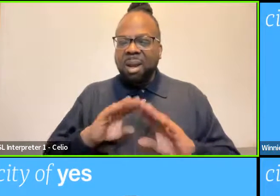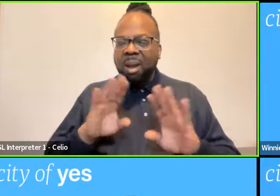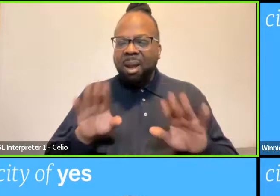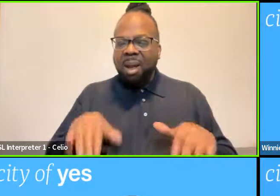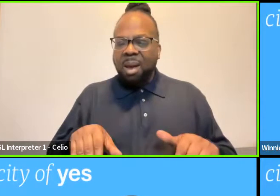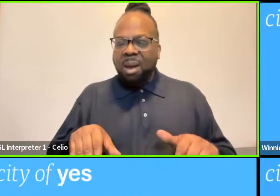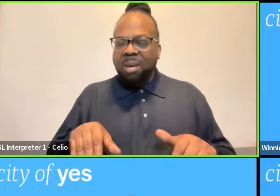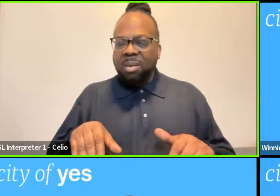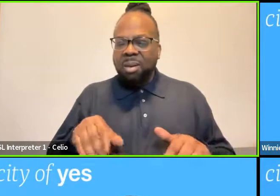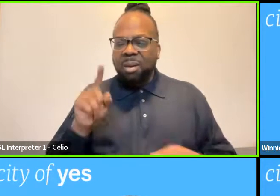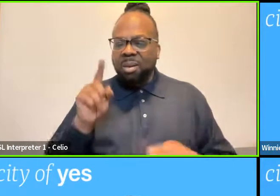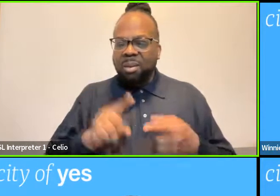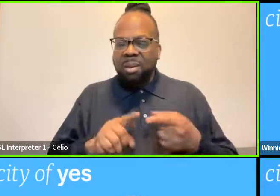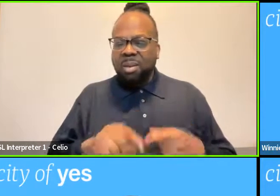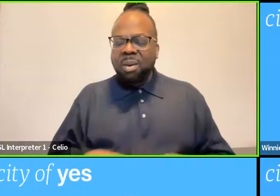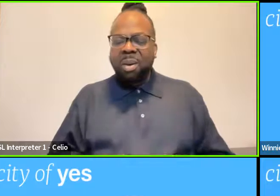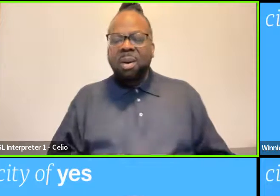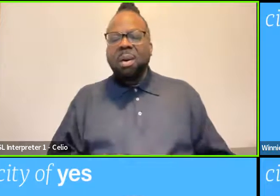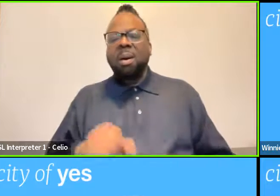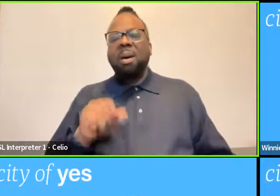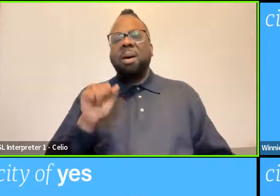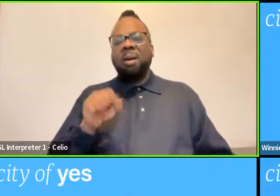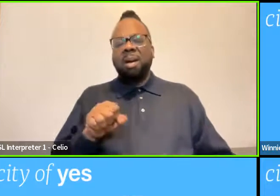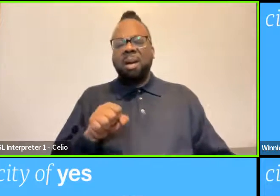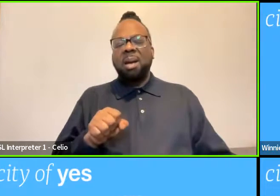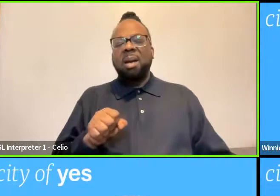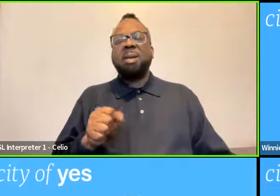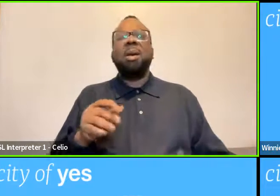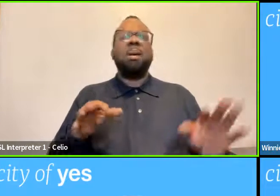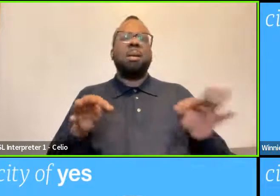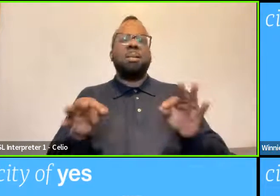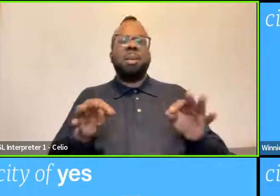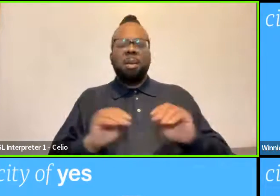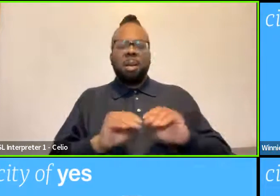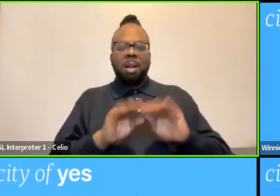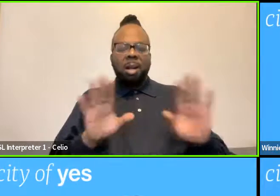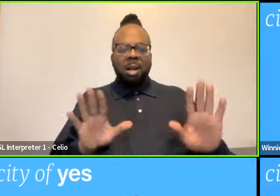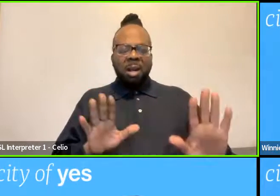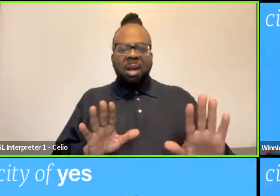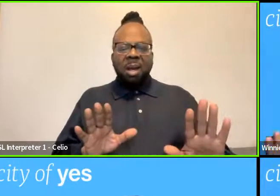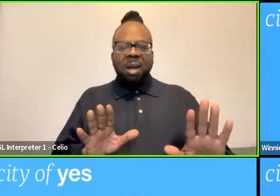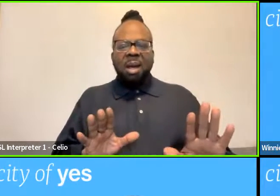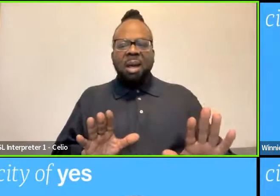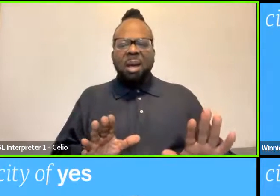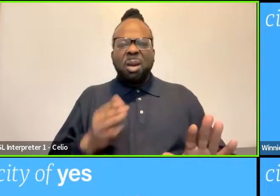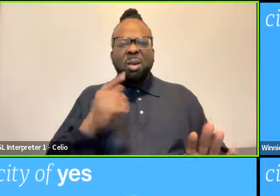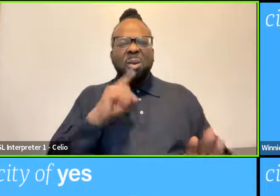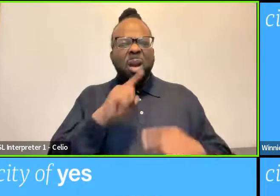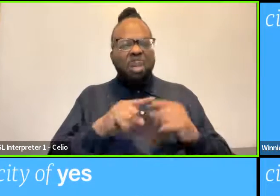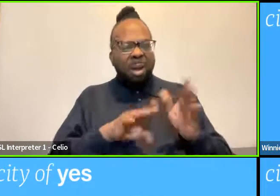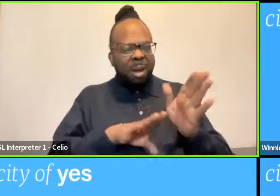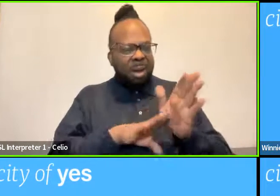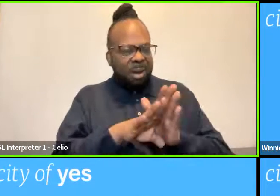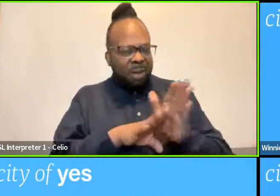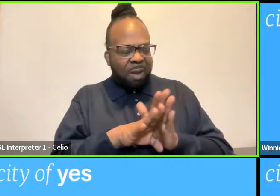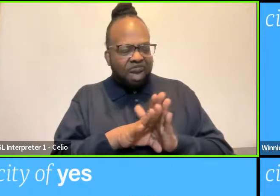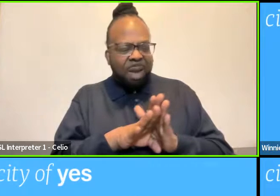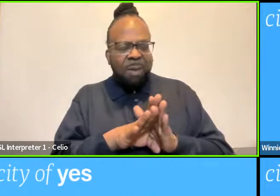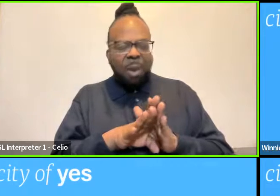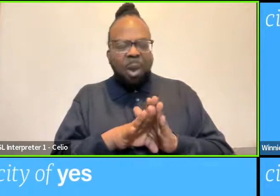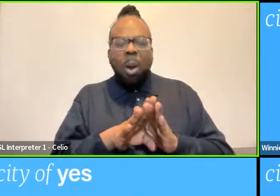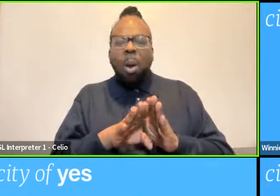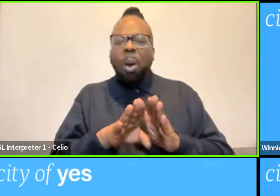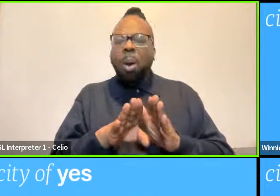Yeah, thanks for your question. So just to clarify, the idea behind this isn't a development plan. It's just about the text amendment is